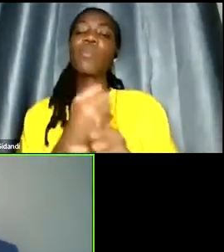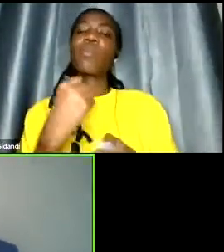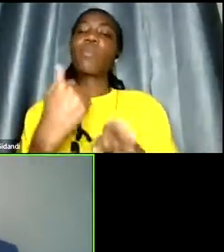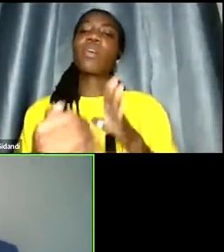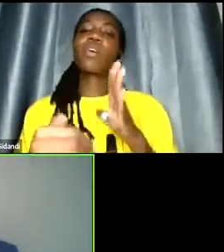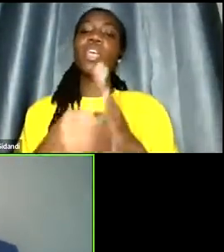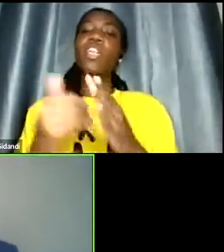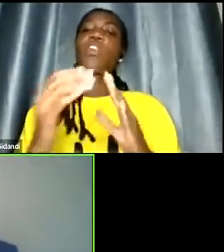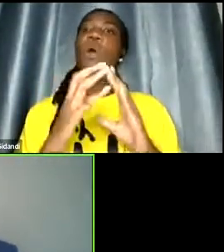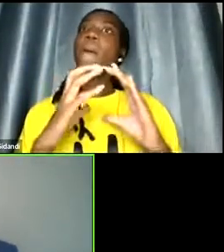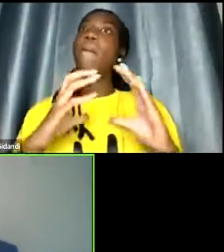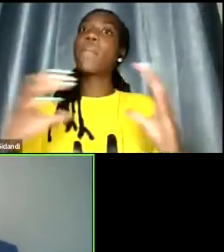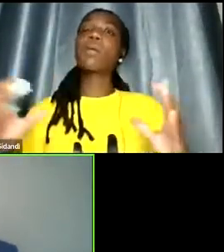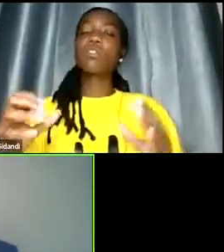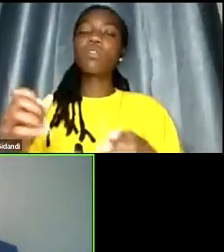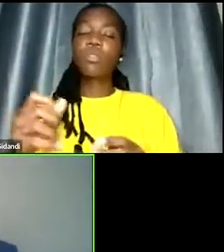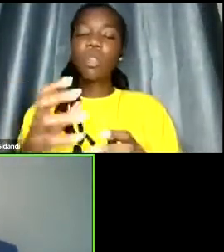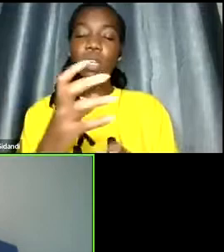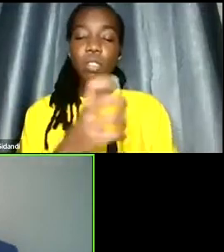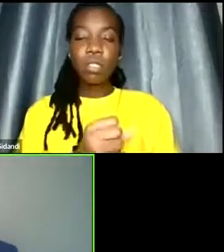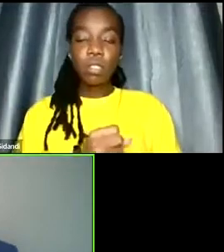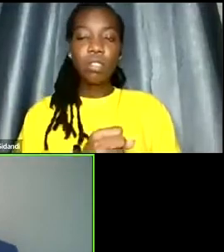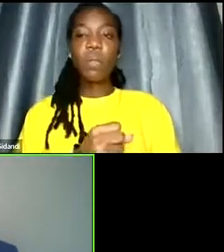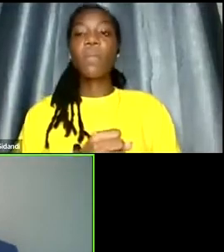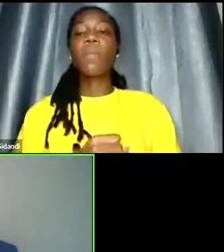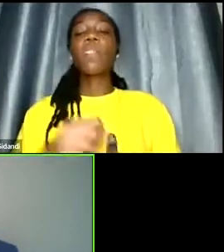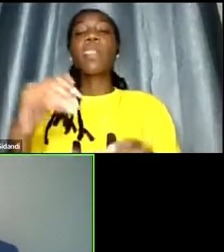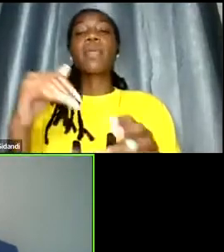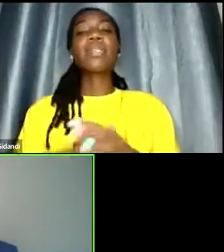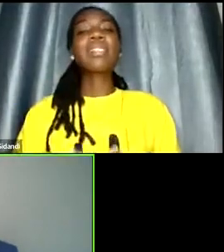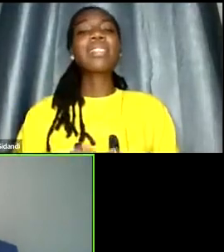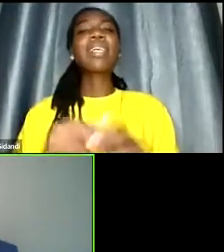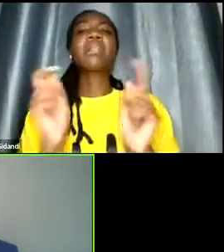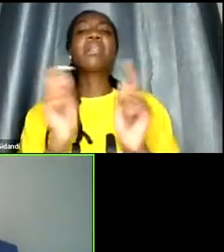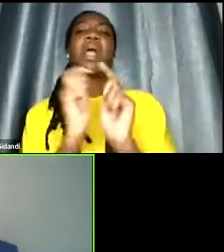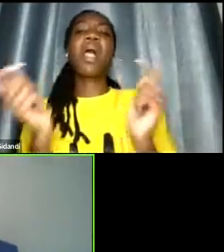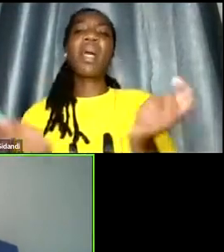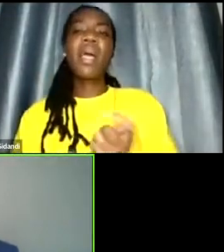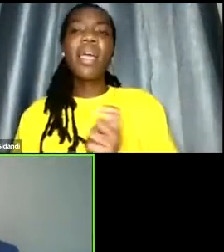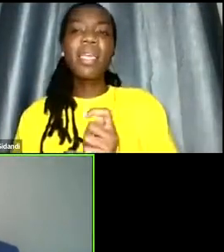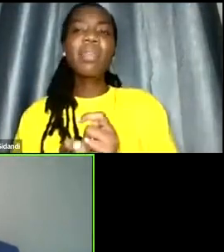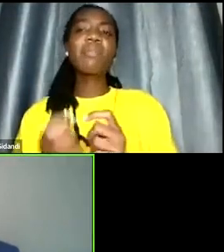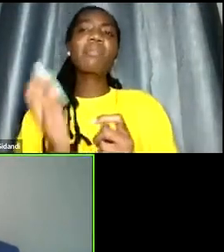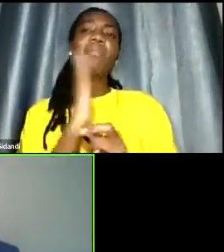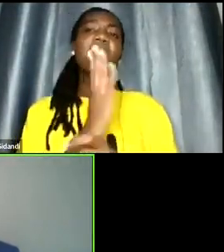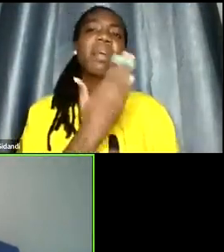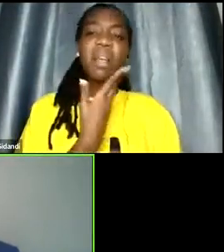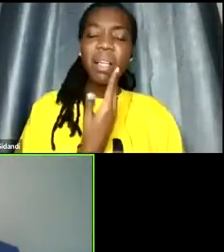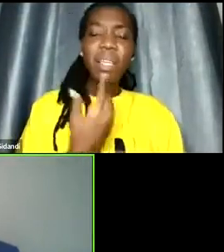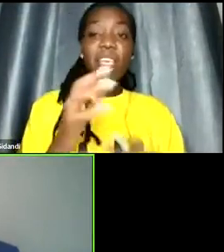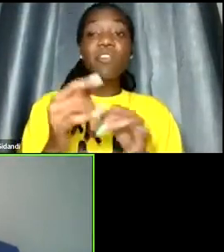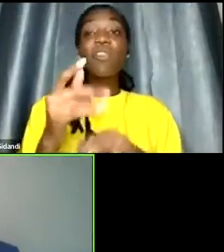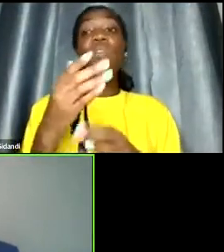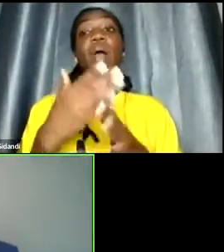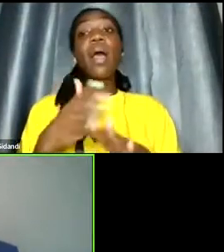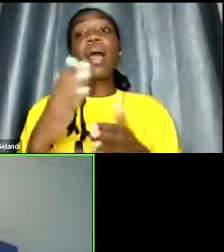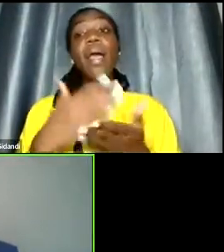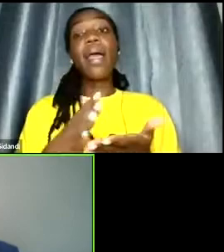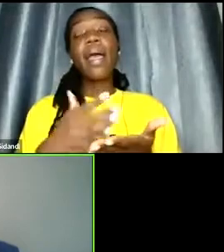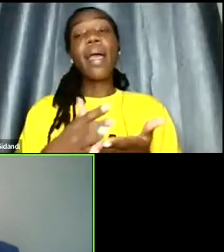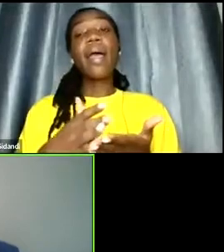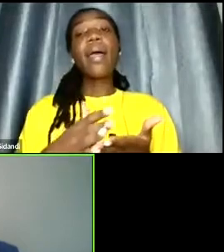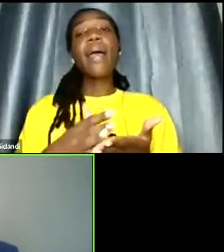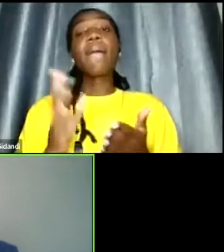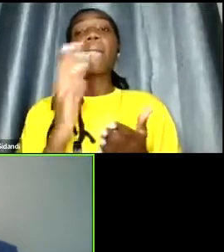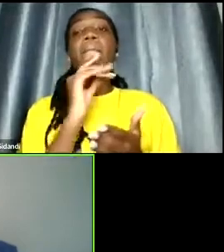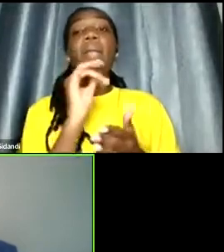on tribes and ethnicity and affiliations and relations. If you hire your brothers and sisters, if they